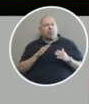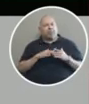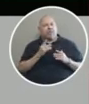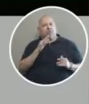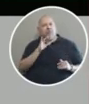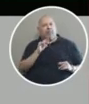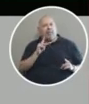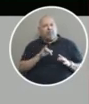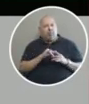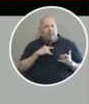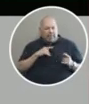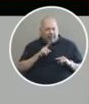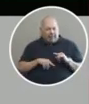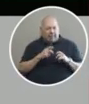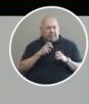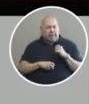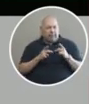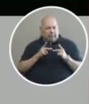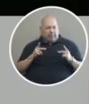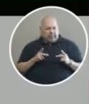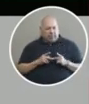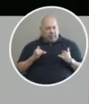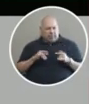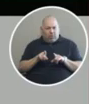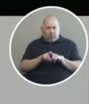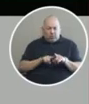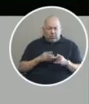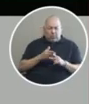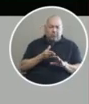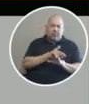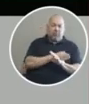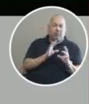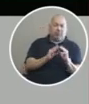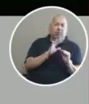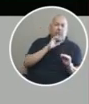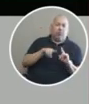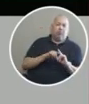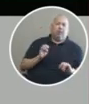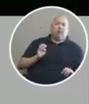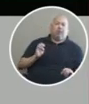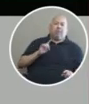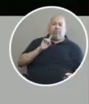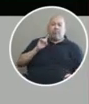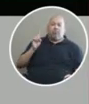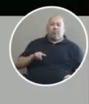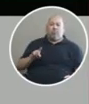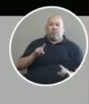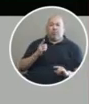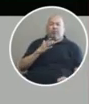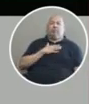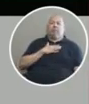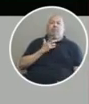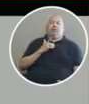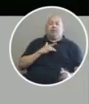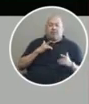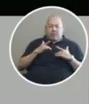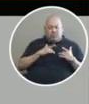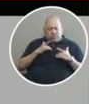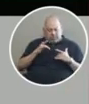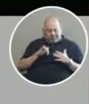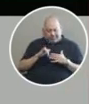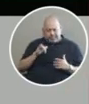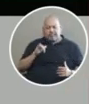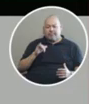grants for people who are in a tough spot. Also, last council meeting when we talked about the emergency order, one of my big concerns